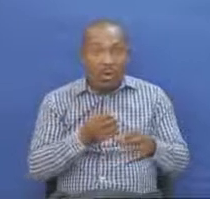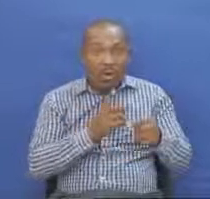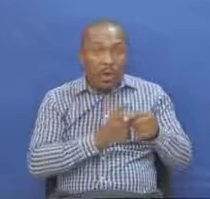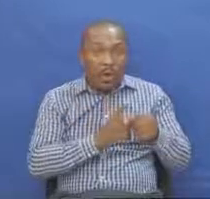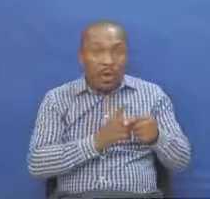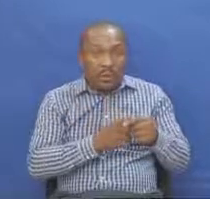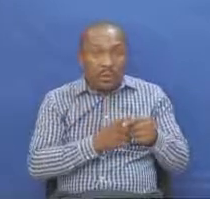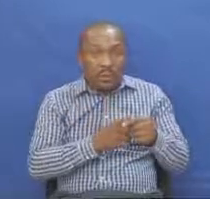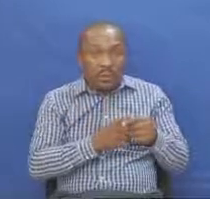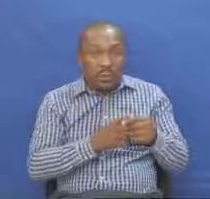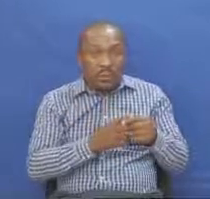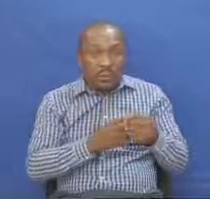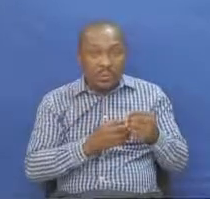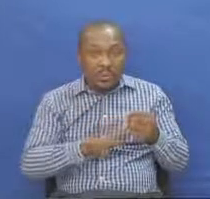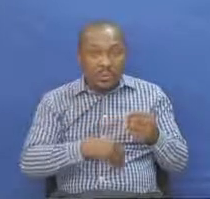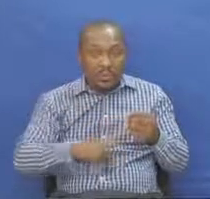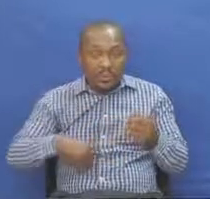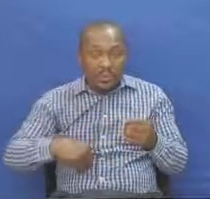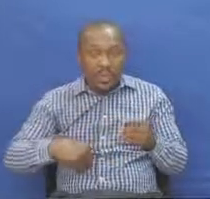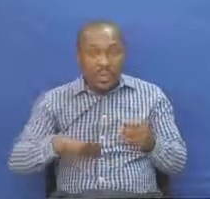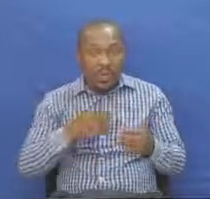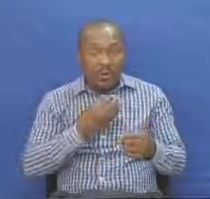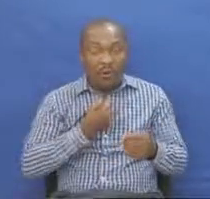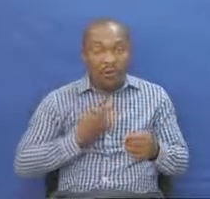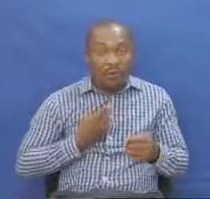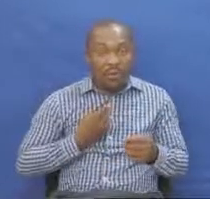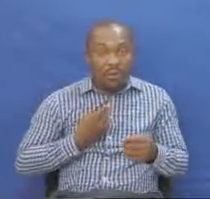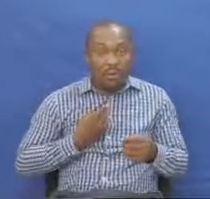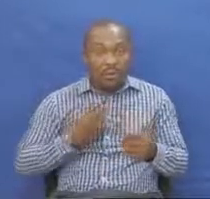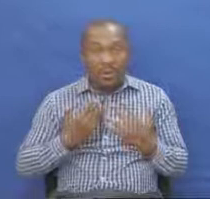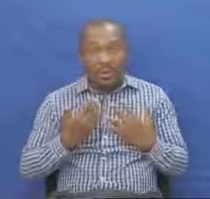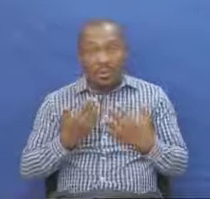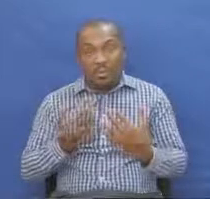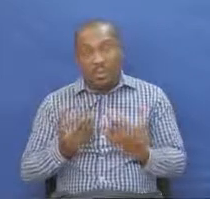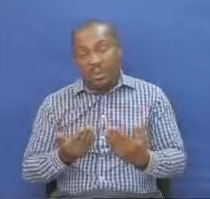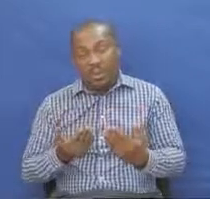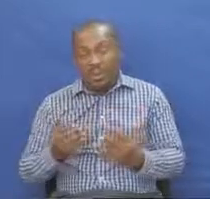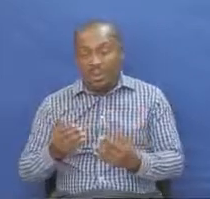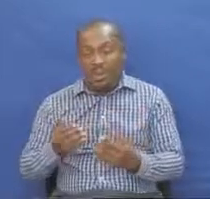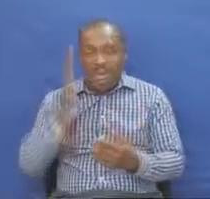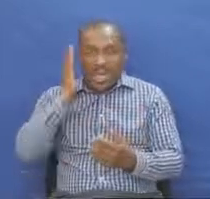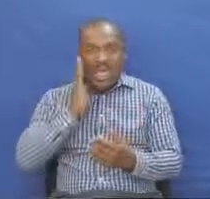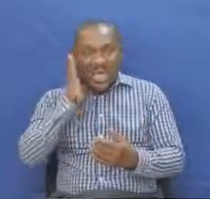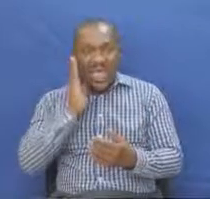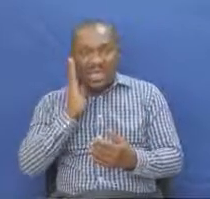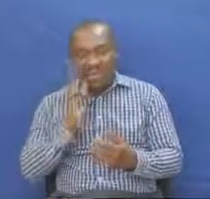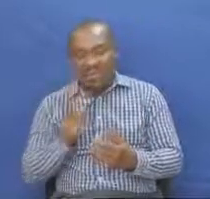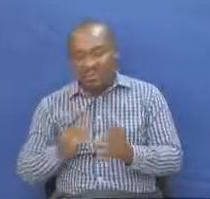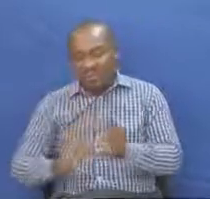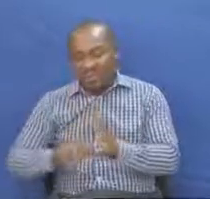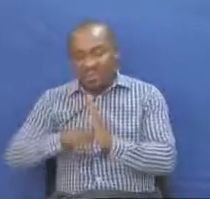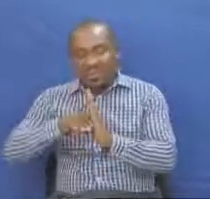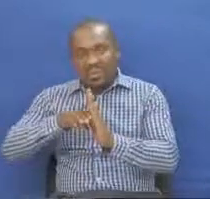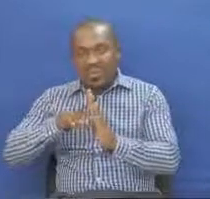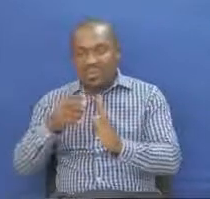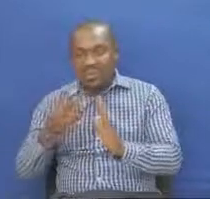old is not able to produce sperm. I think you all guys know about it, right? But when we are matured, when we reach the age of 15 or